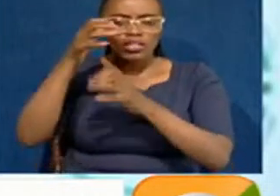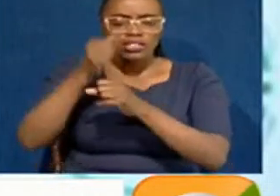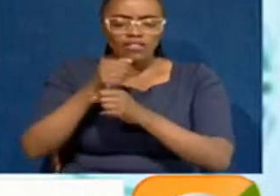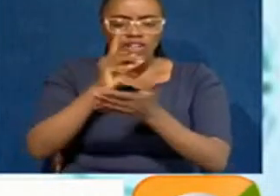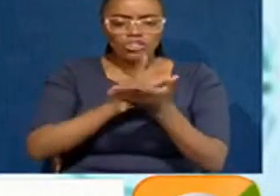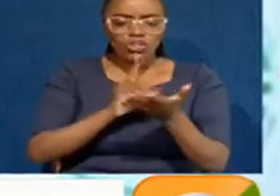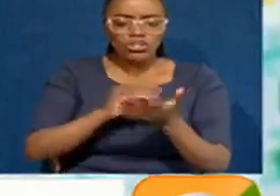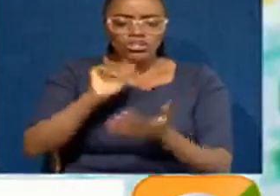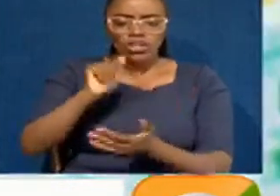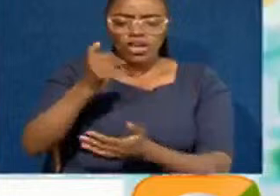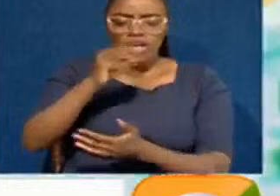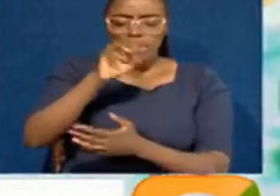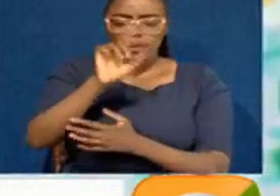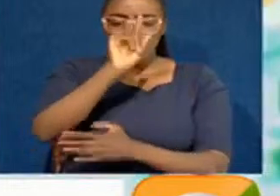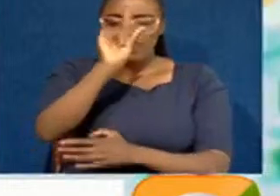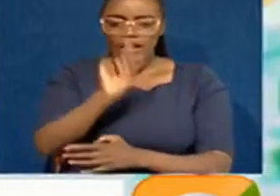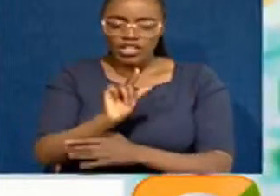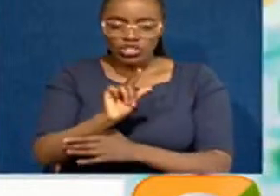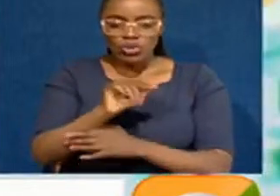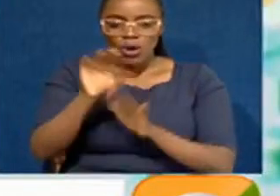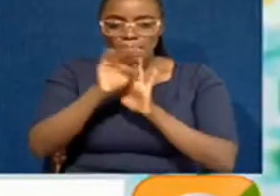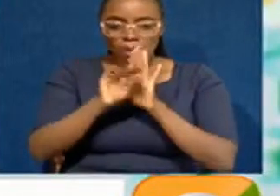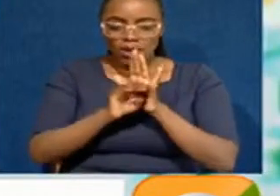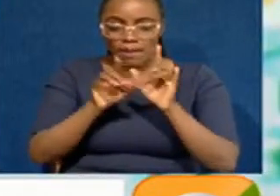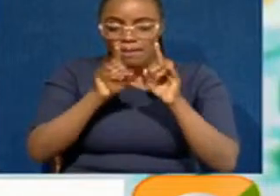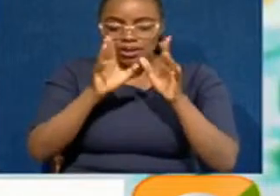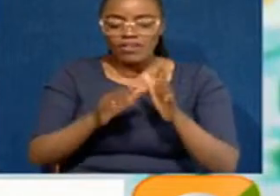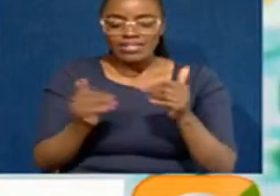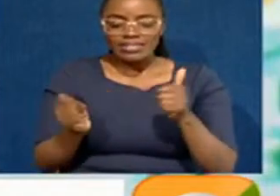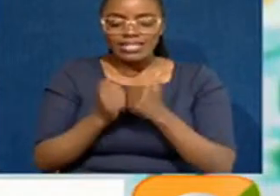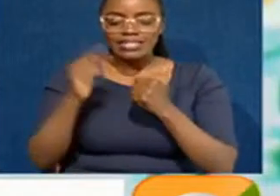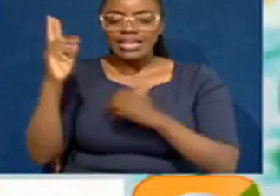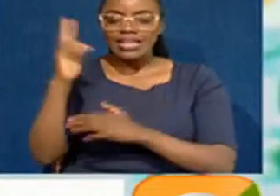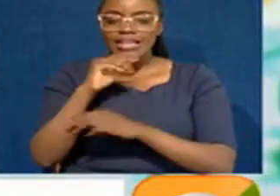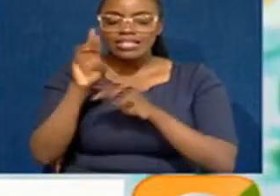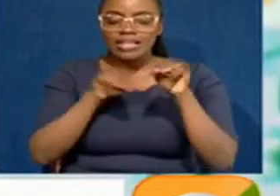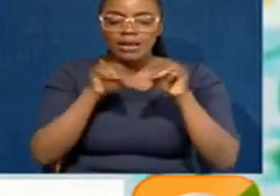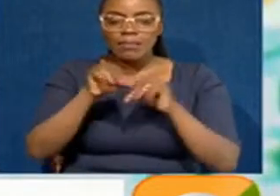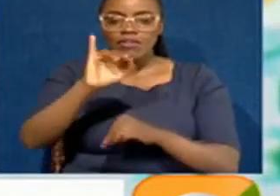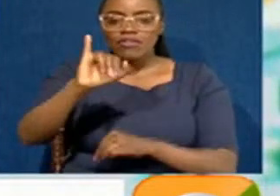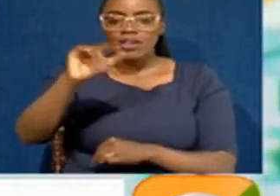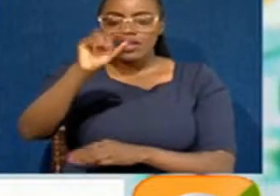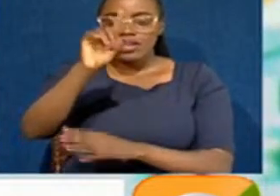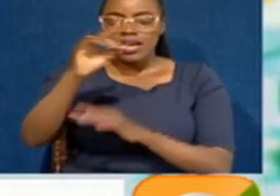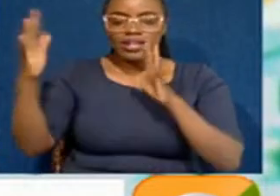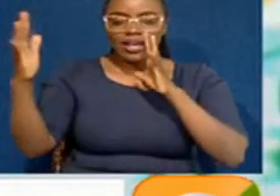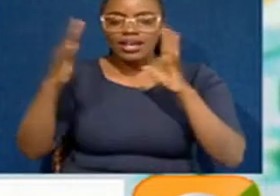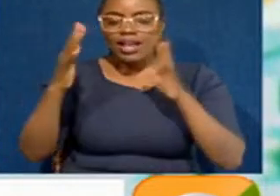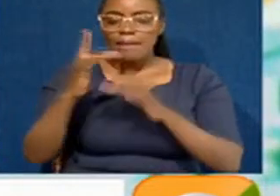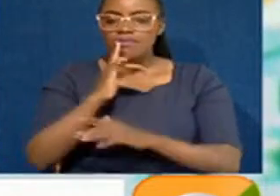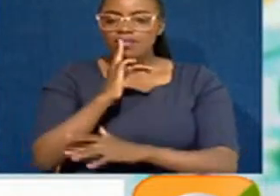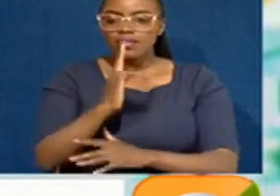Ahmed Amdihun, who is a regional program manager for disaster risk management at the IGAD Climate